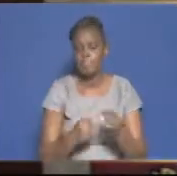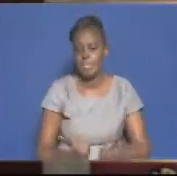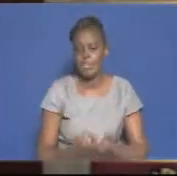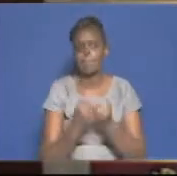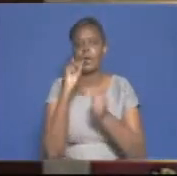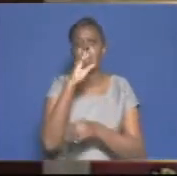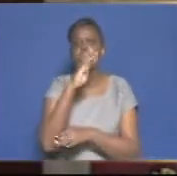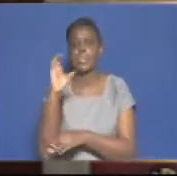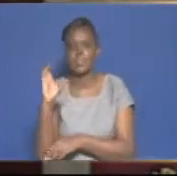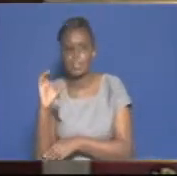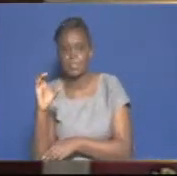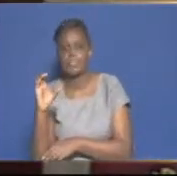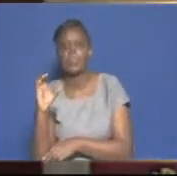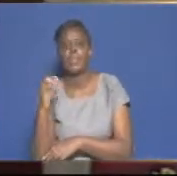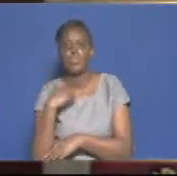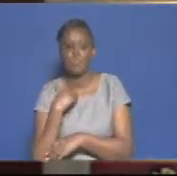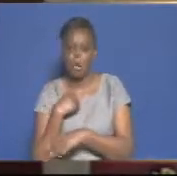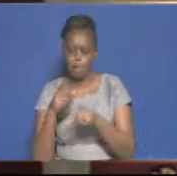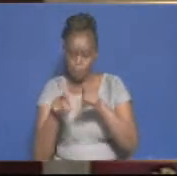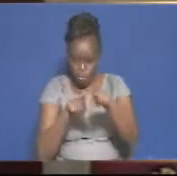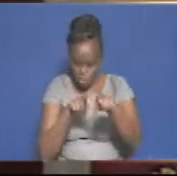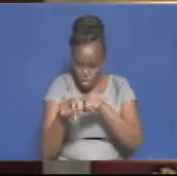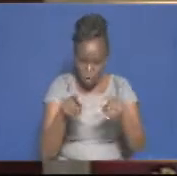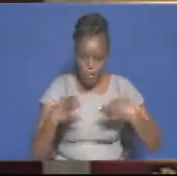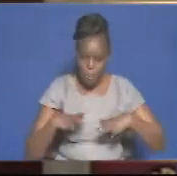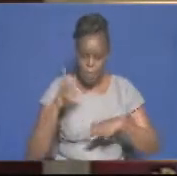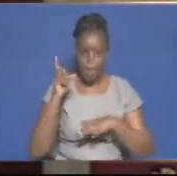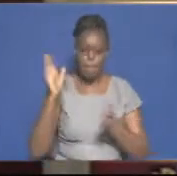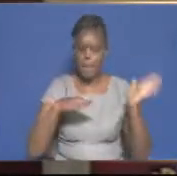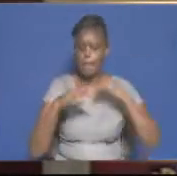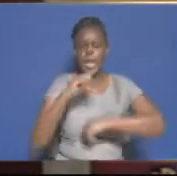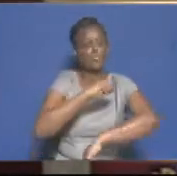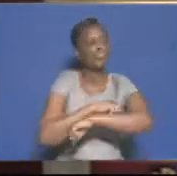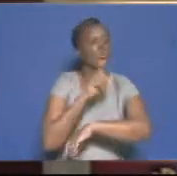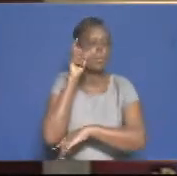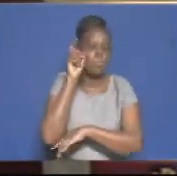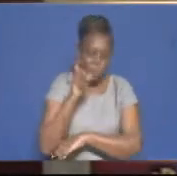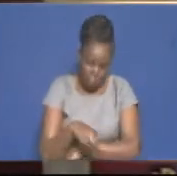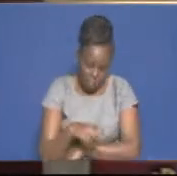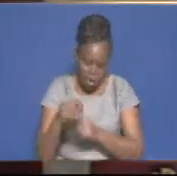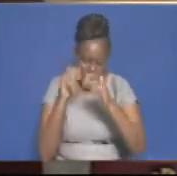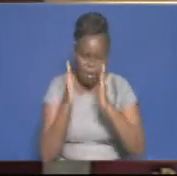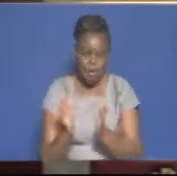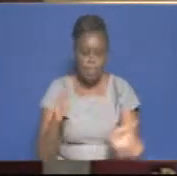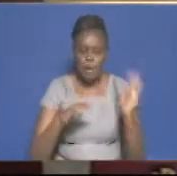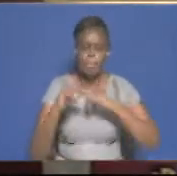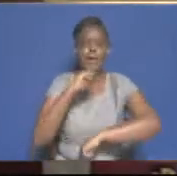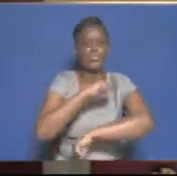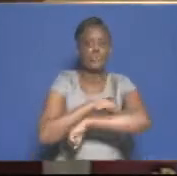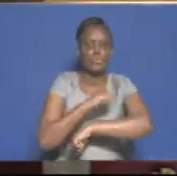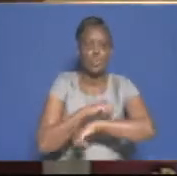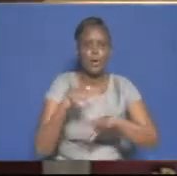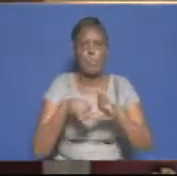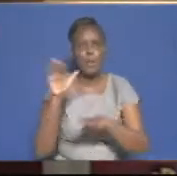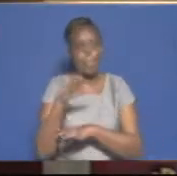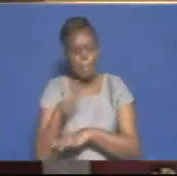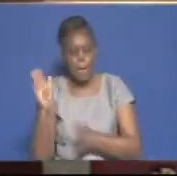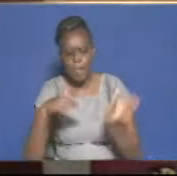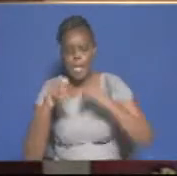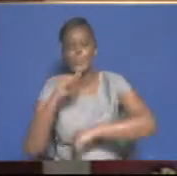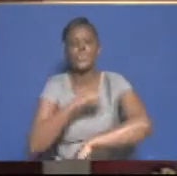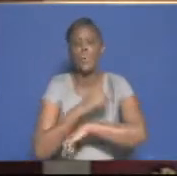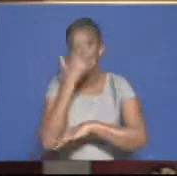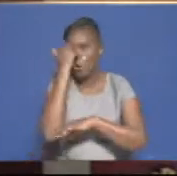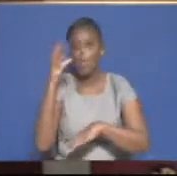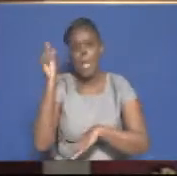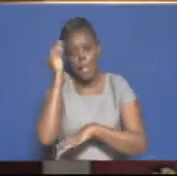IEBC to put a strict measure. People must go to school, Mr. Speaker. Leaders must go to school. Members of parliament must go to school. Why are